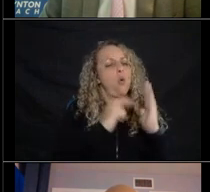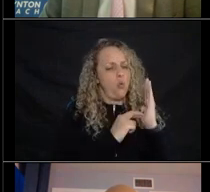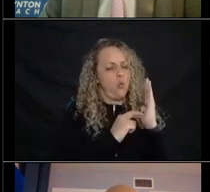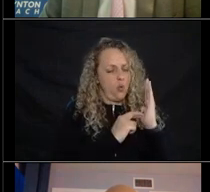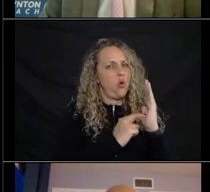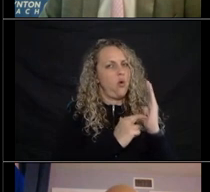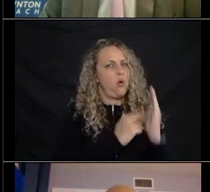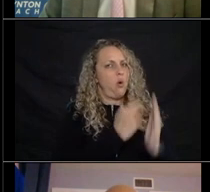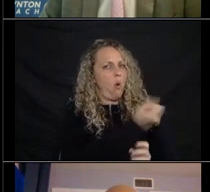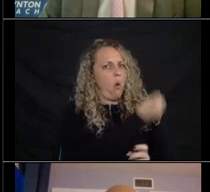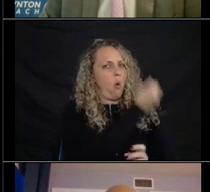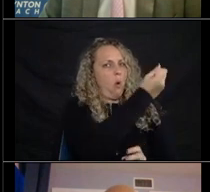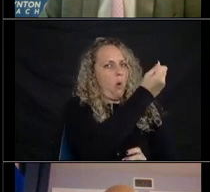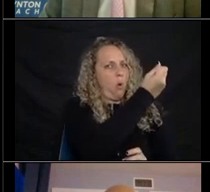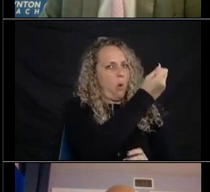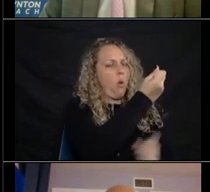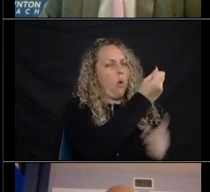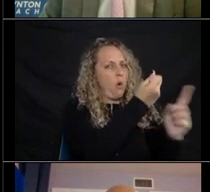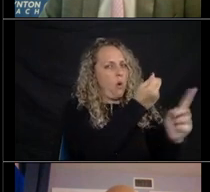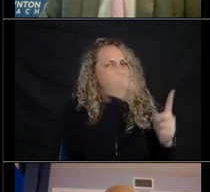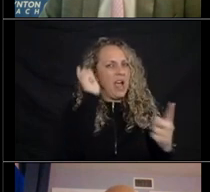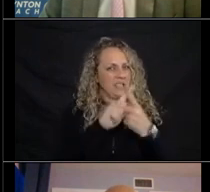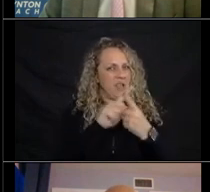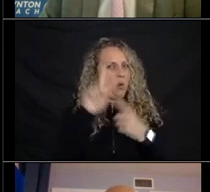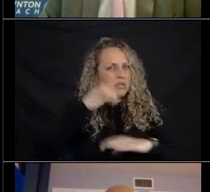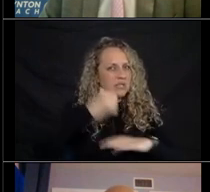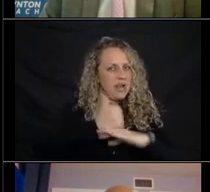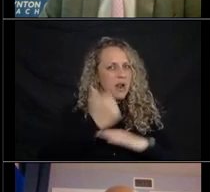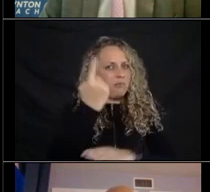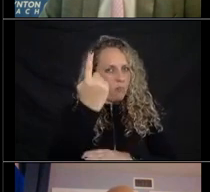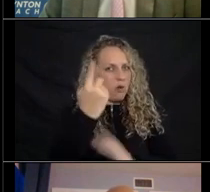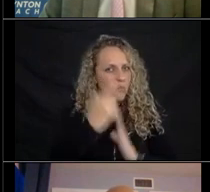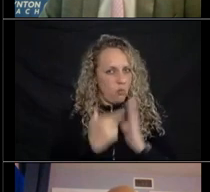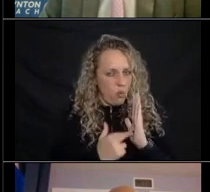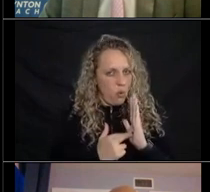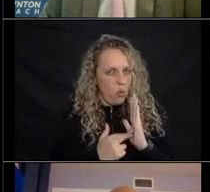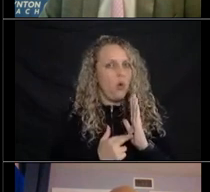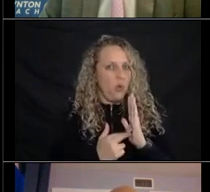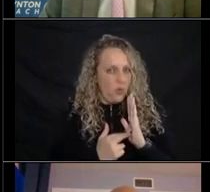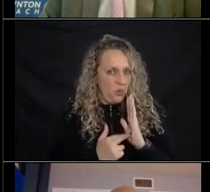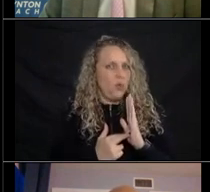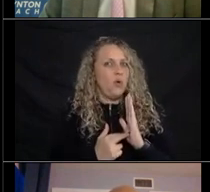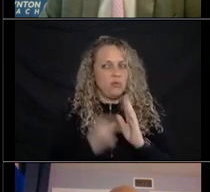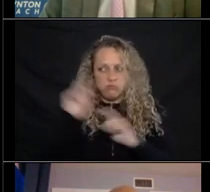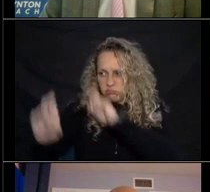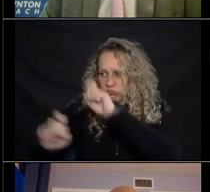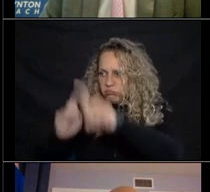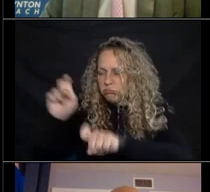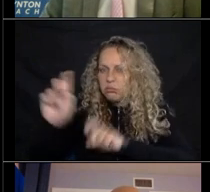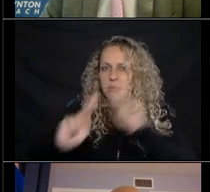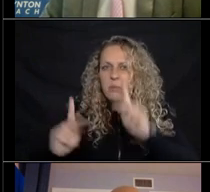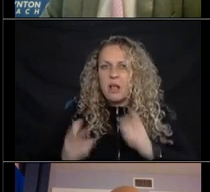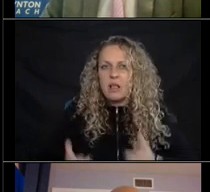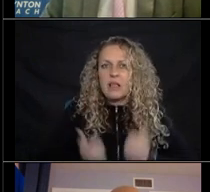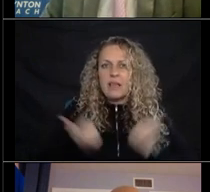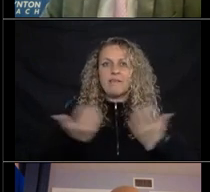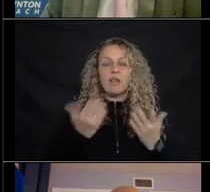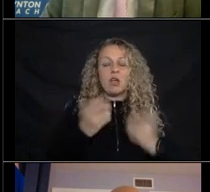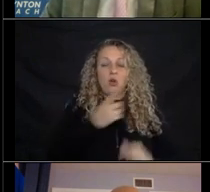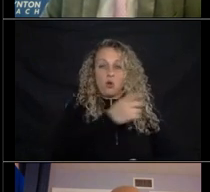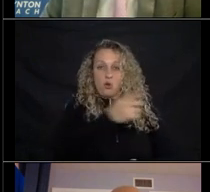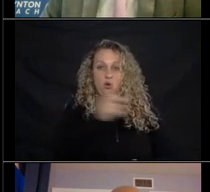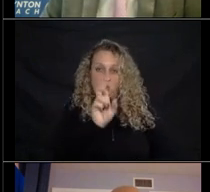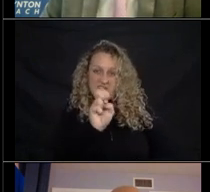be conducted of area residents' opinions. And if the commissioners dare to think